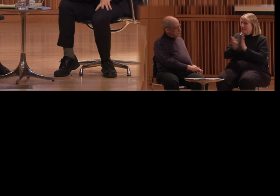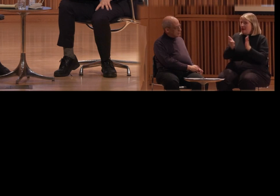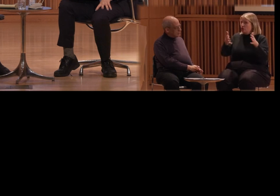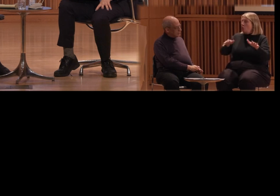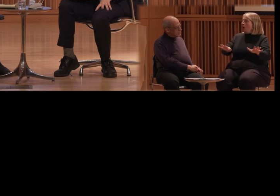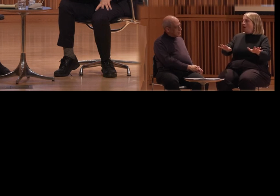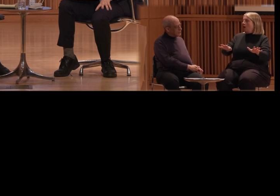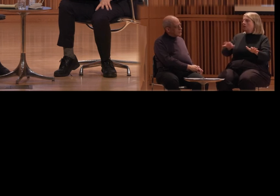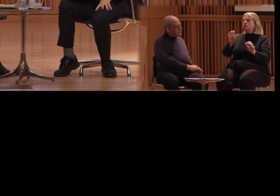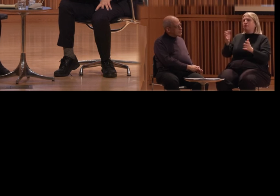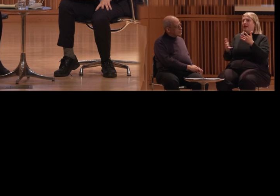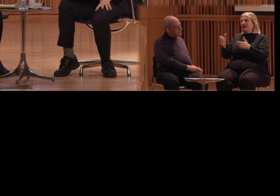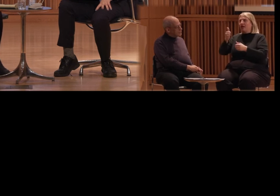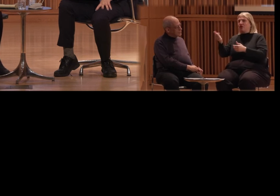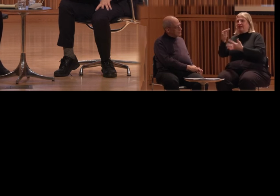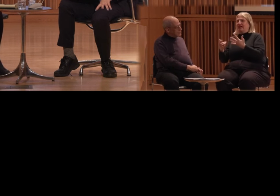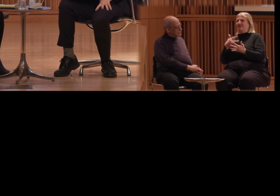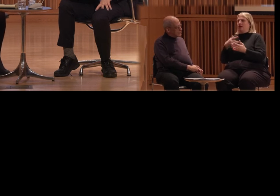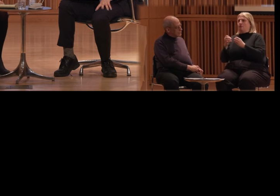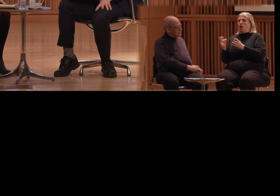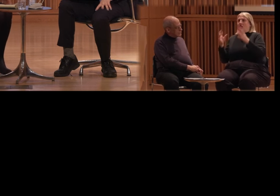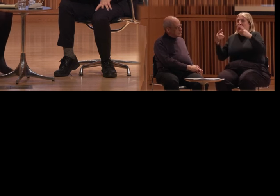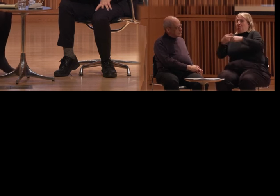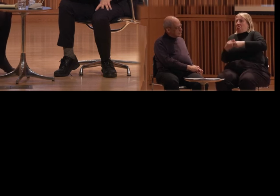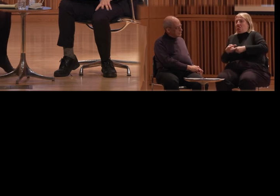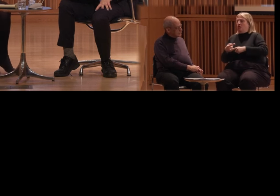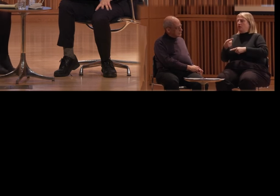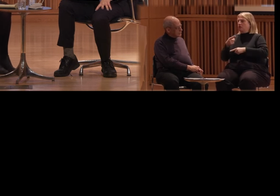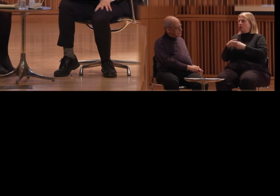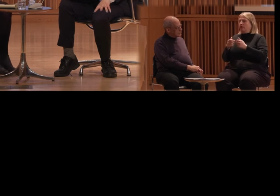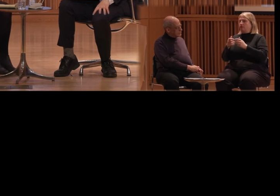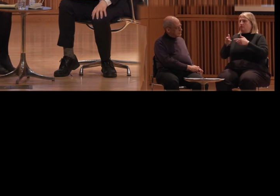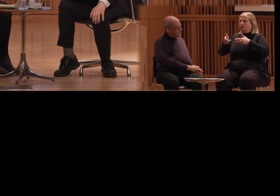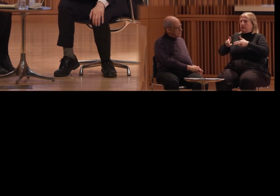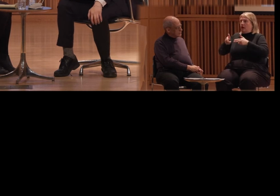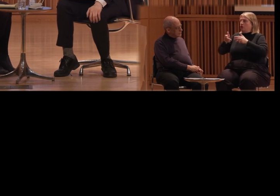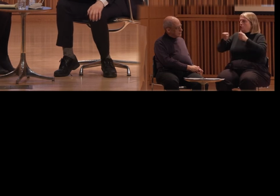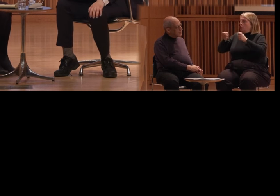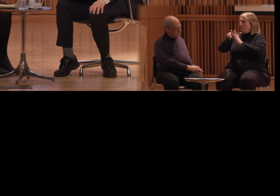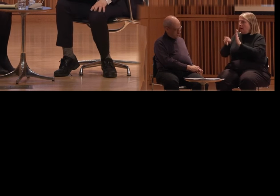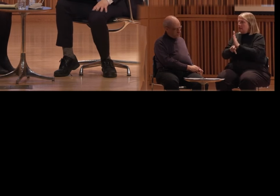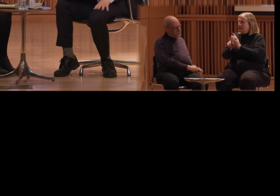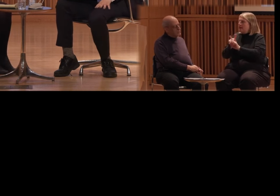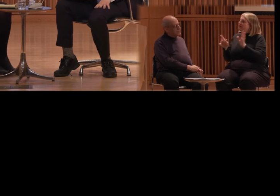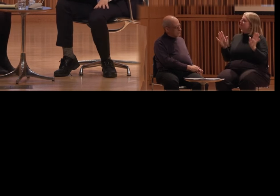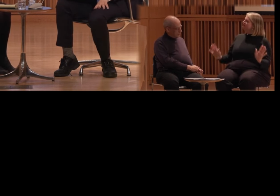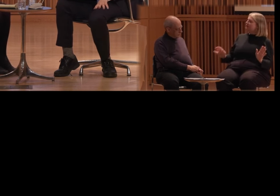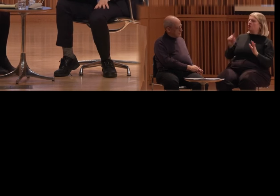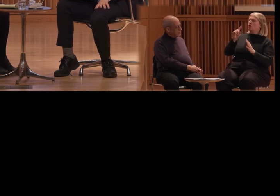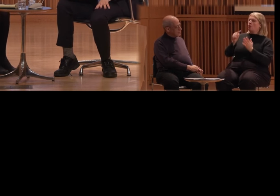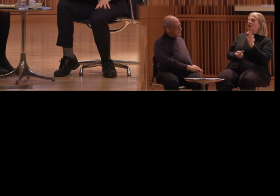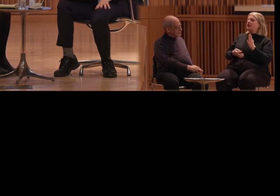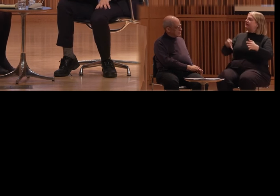maybe are more contentious regarding gun control policy. What's the role of